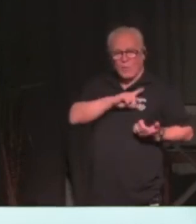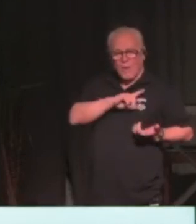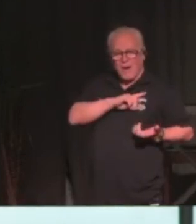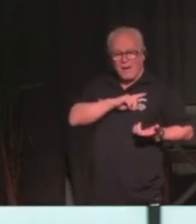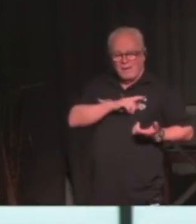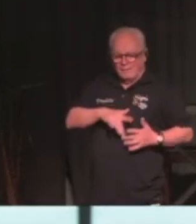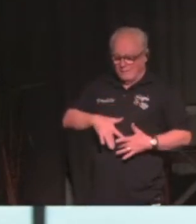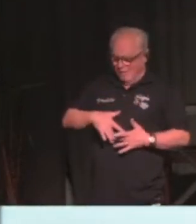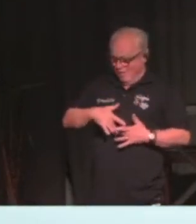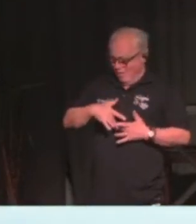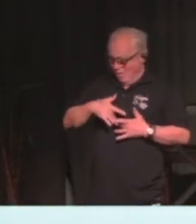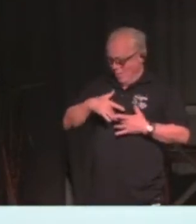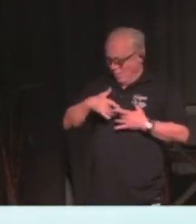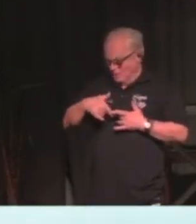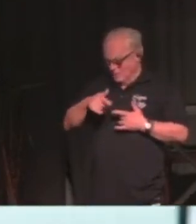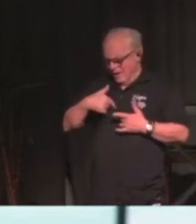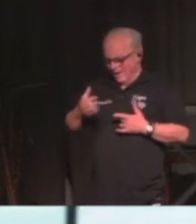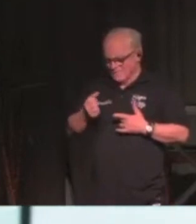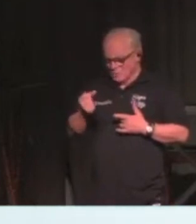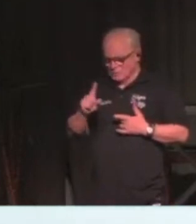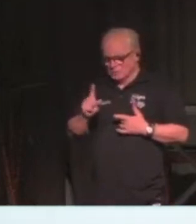I have such a